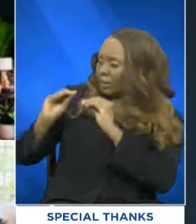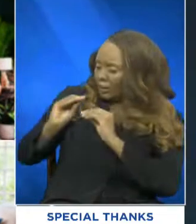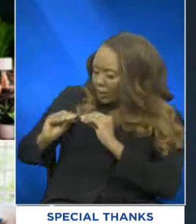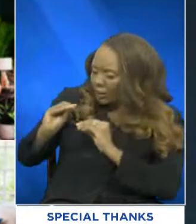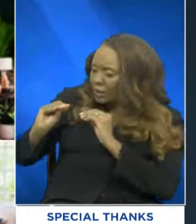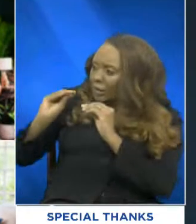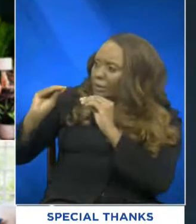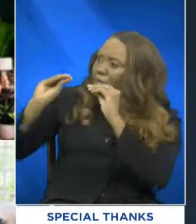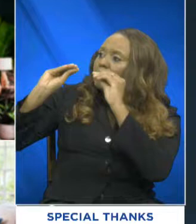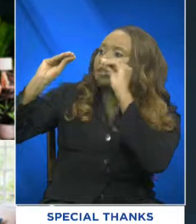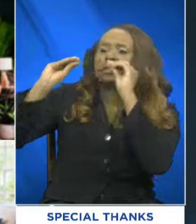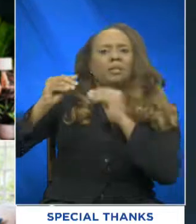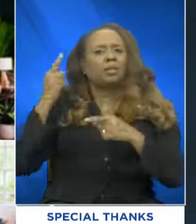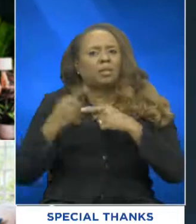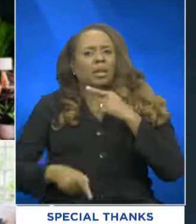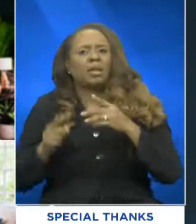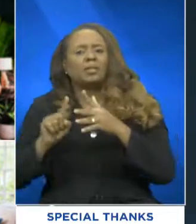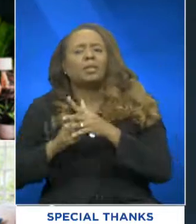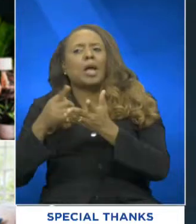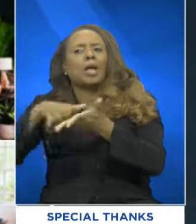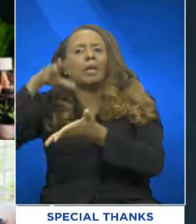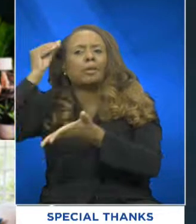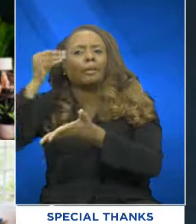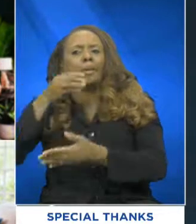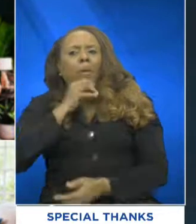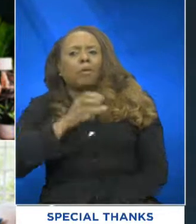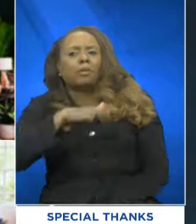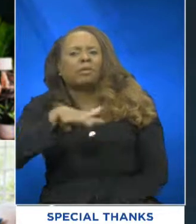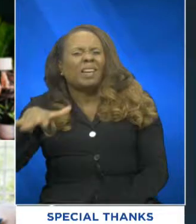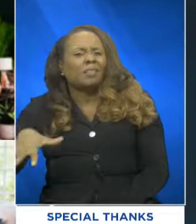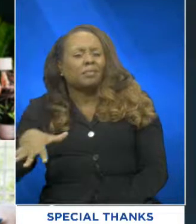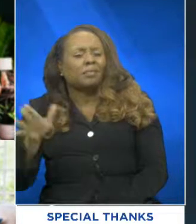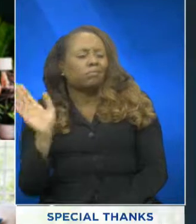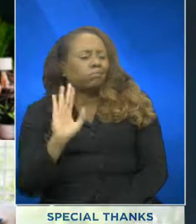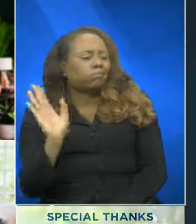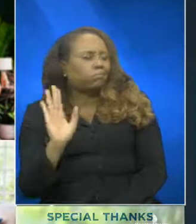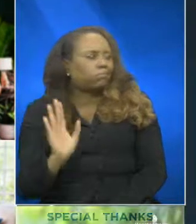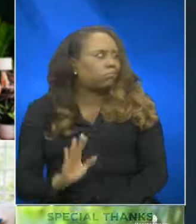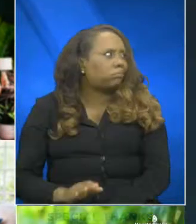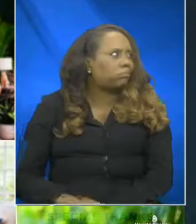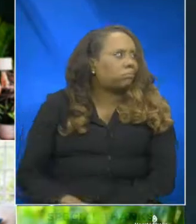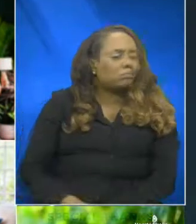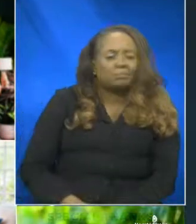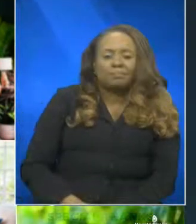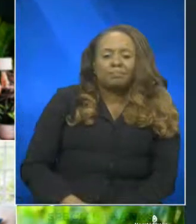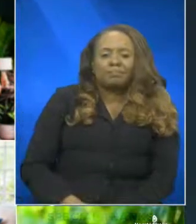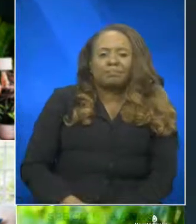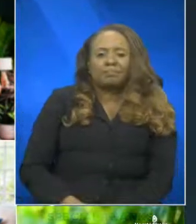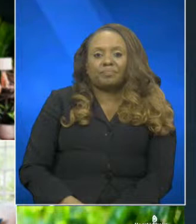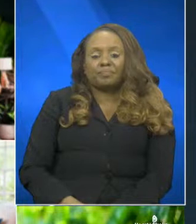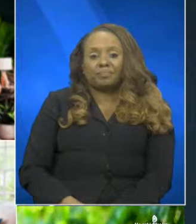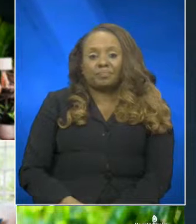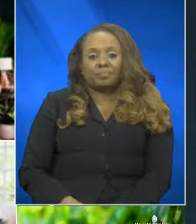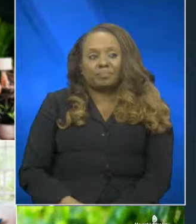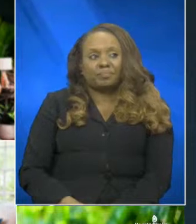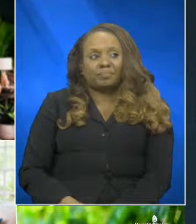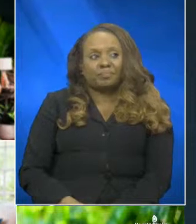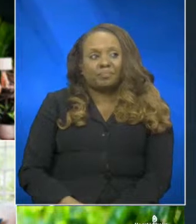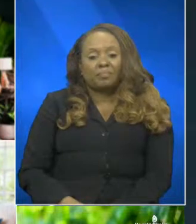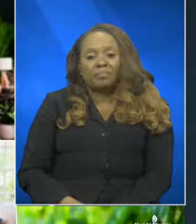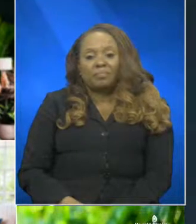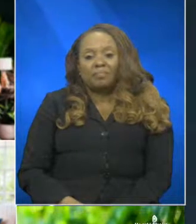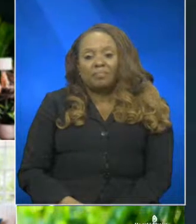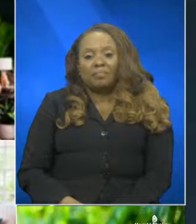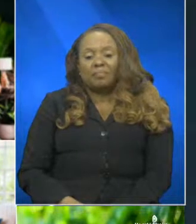cannot start when you're at 55 and you're trying to reverse the damage that has been done already. Okay. Good evening. Dr.